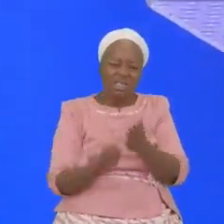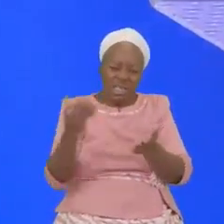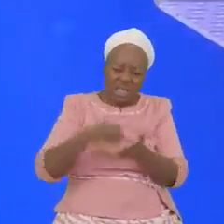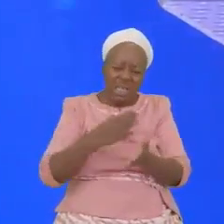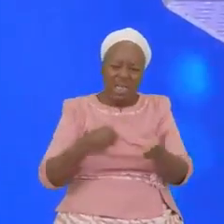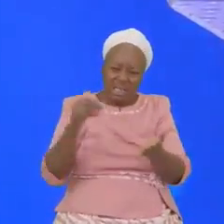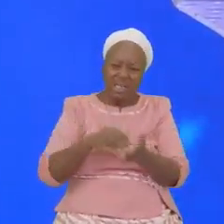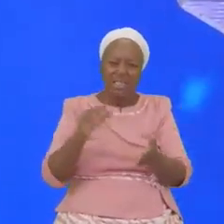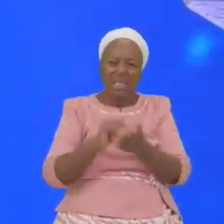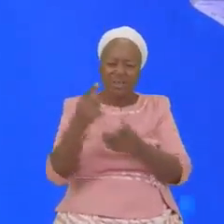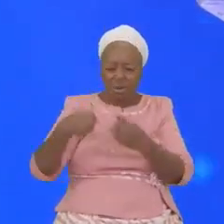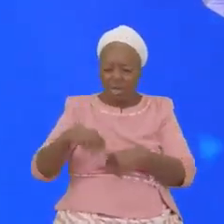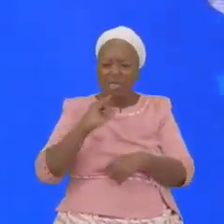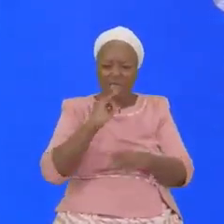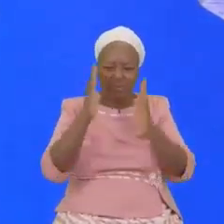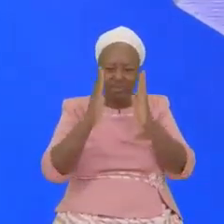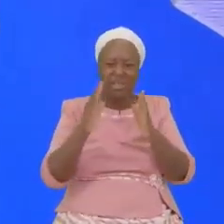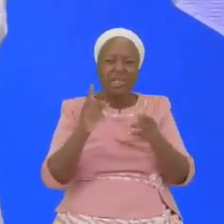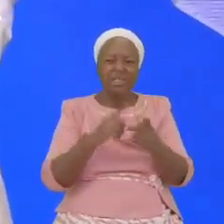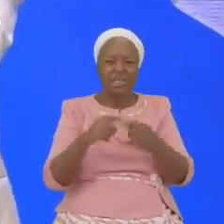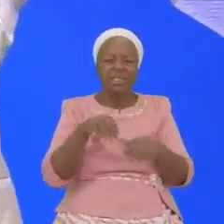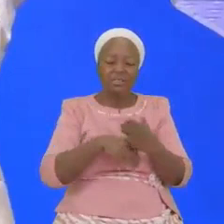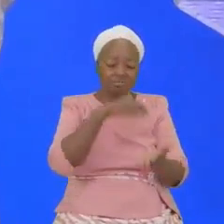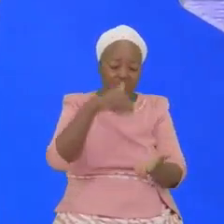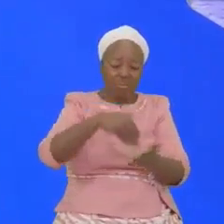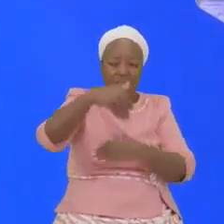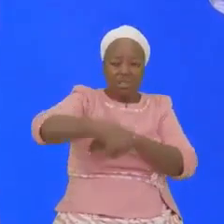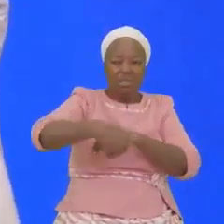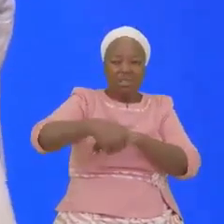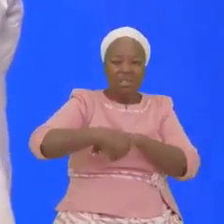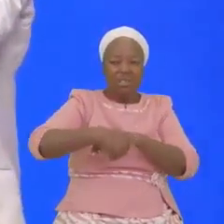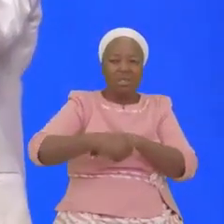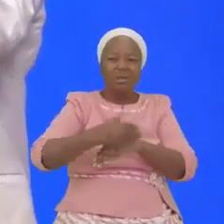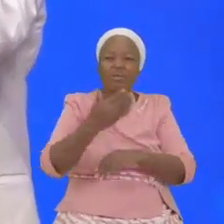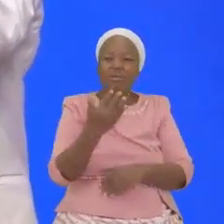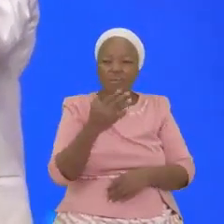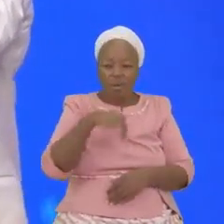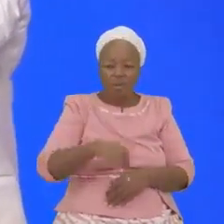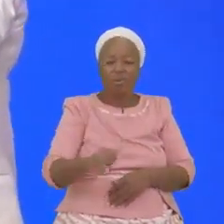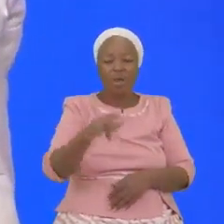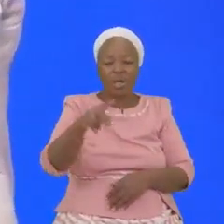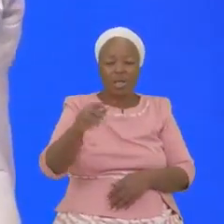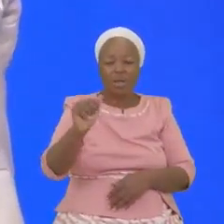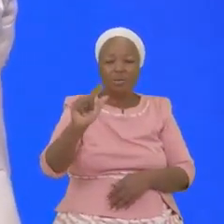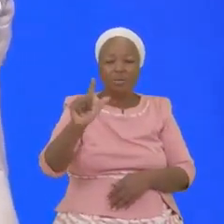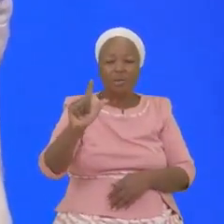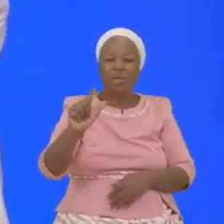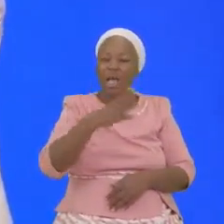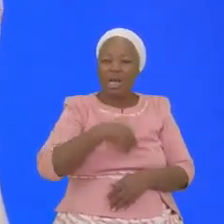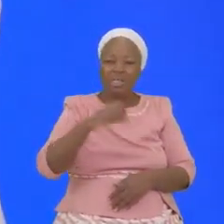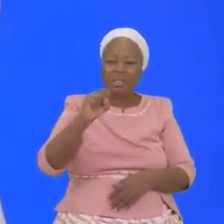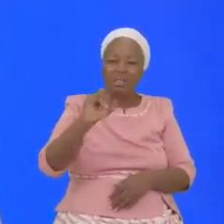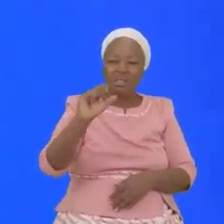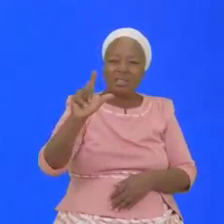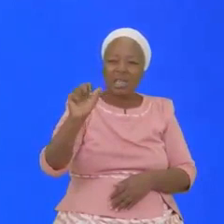is fixed. When do you sing? In the midnight, while Paul and Silas were in the